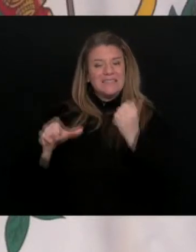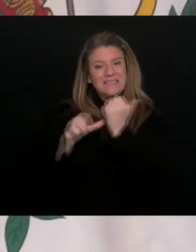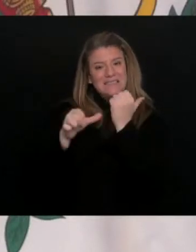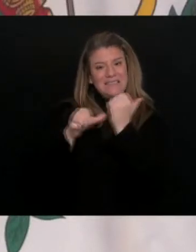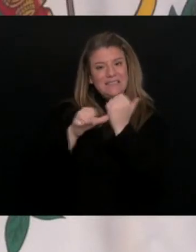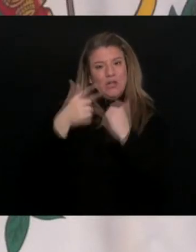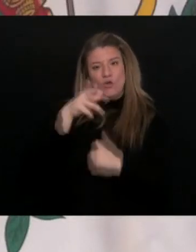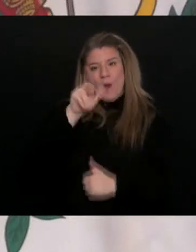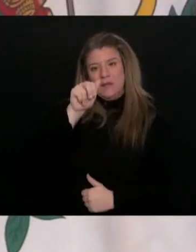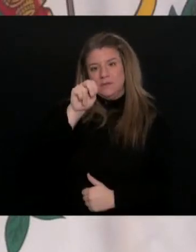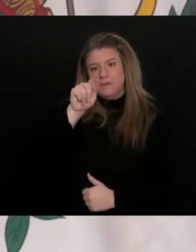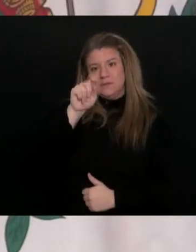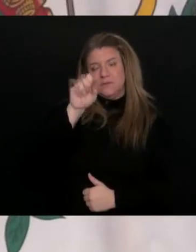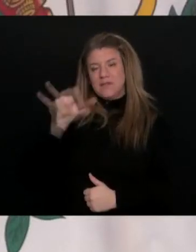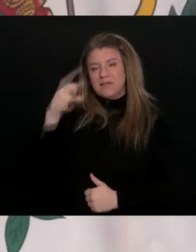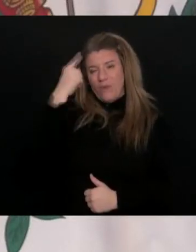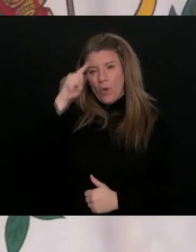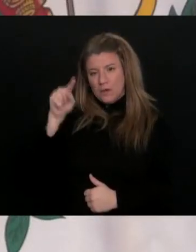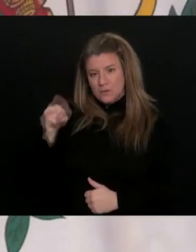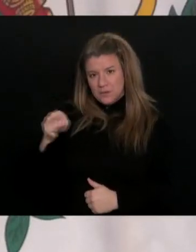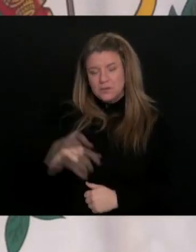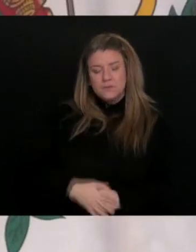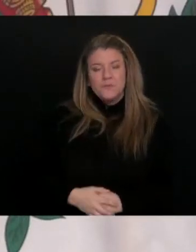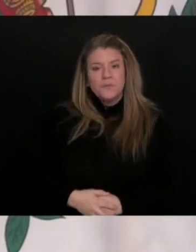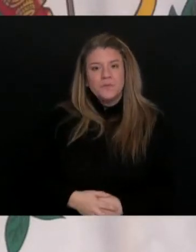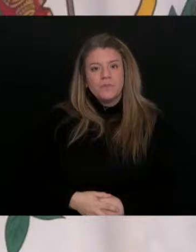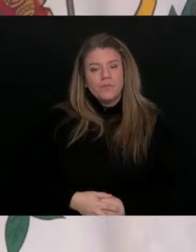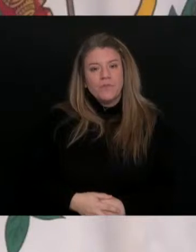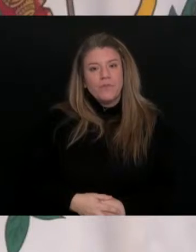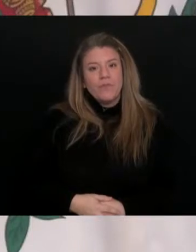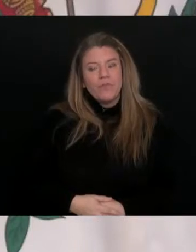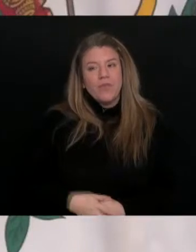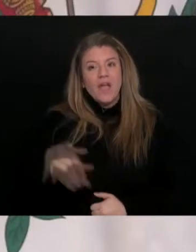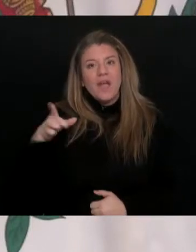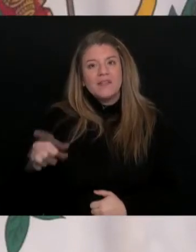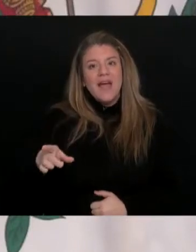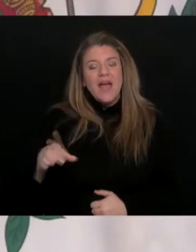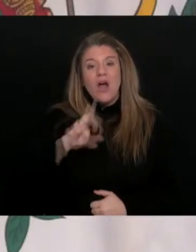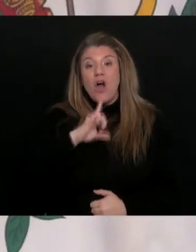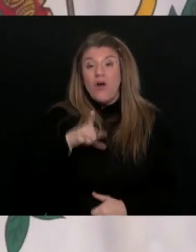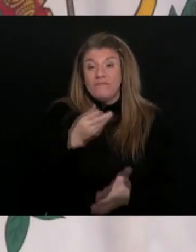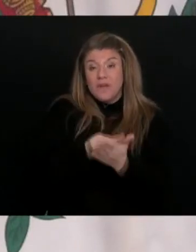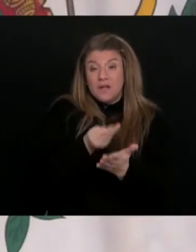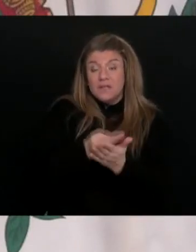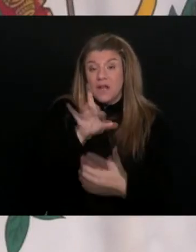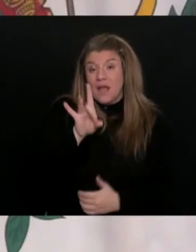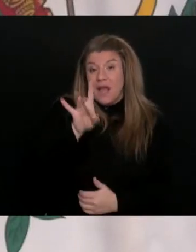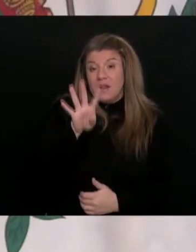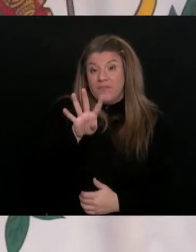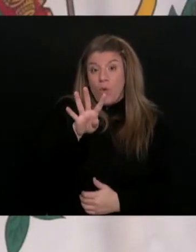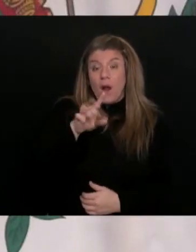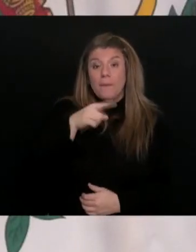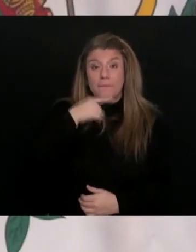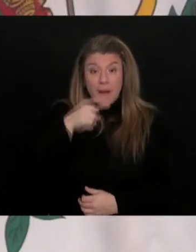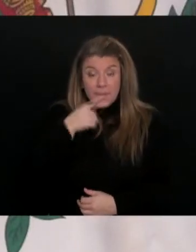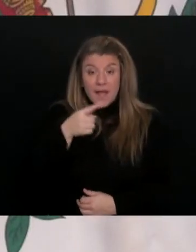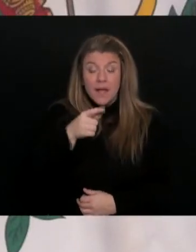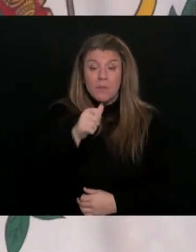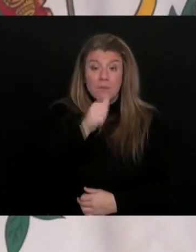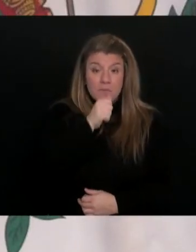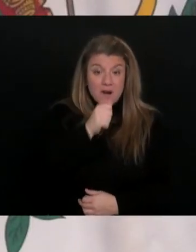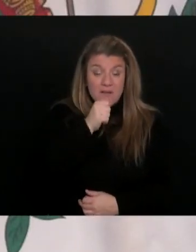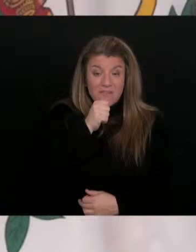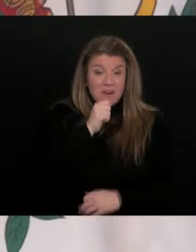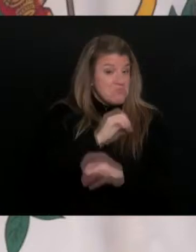is what they are. They are funds to 84 public and private